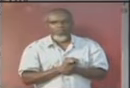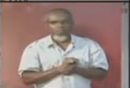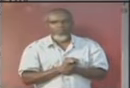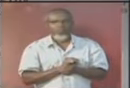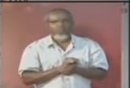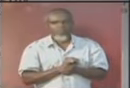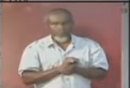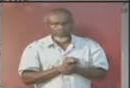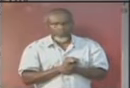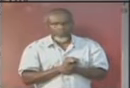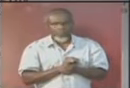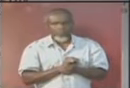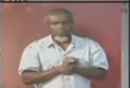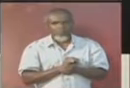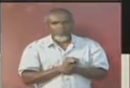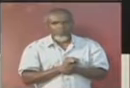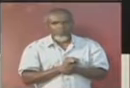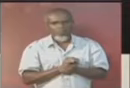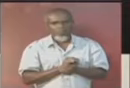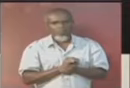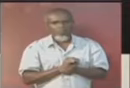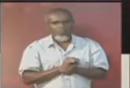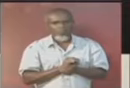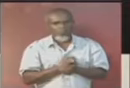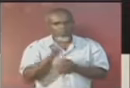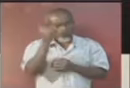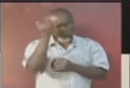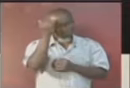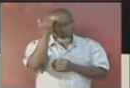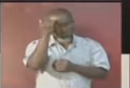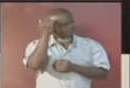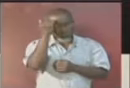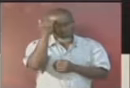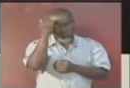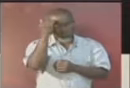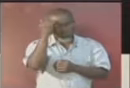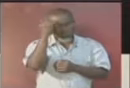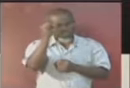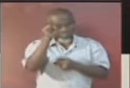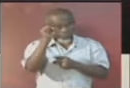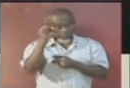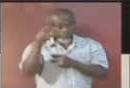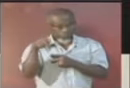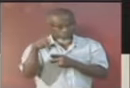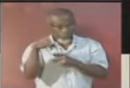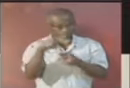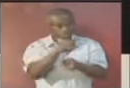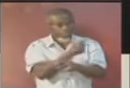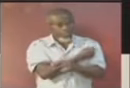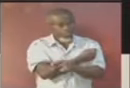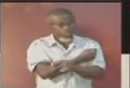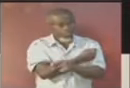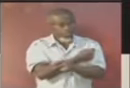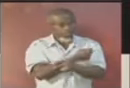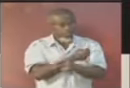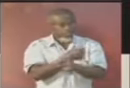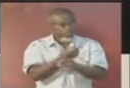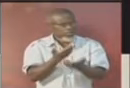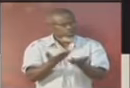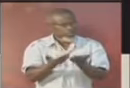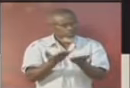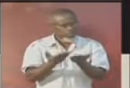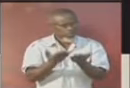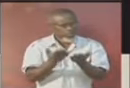Alicia? We know that in terms of the Sinopharm vaccine, it's not, in terms of efficacy, not as